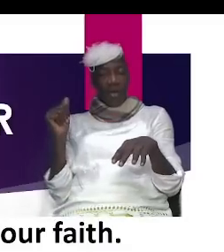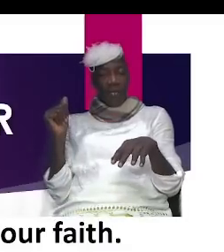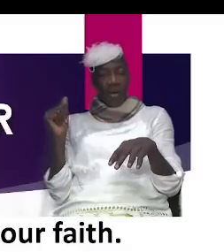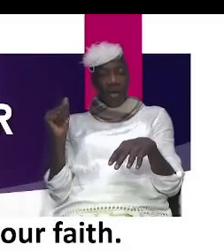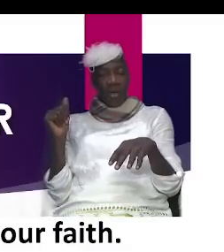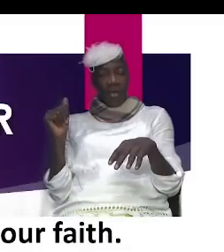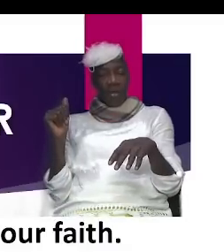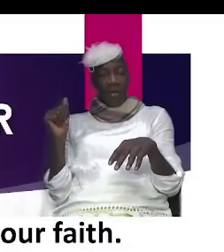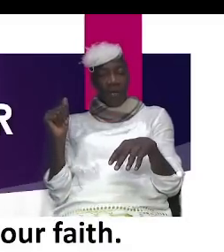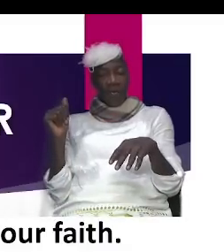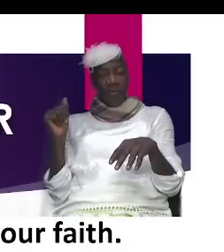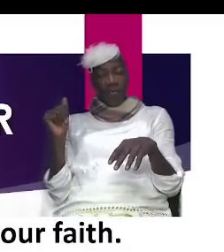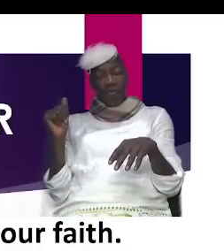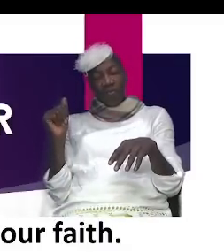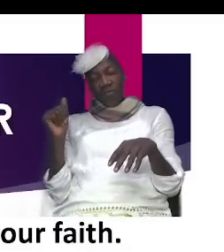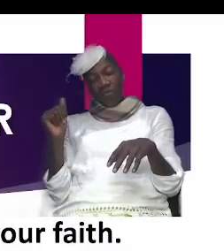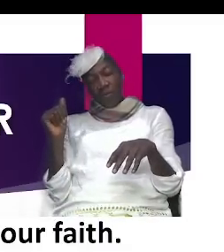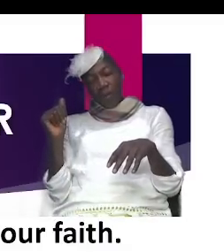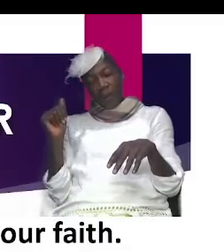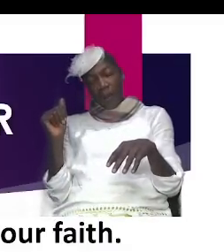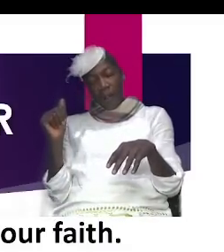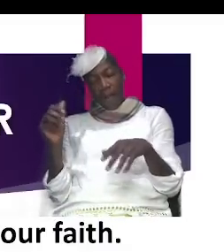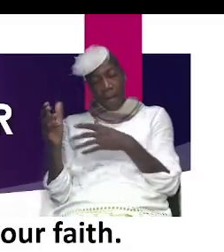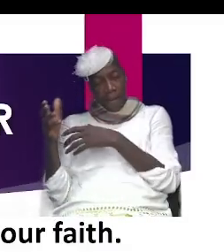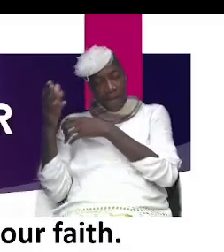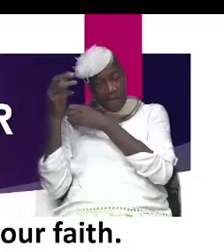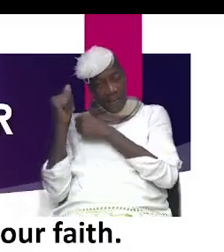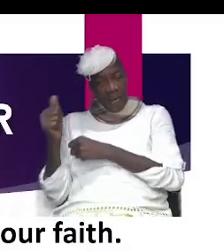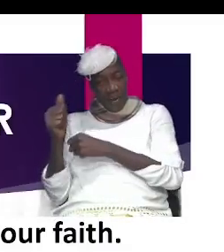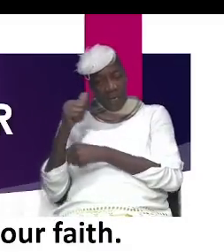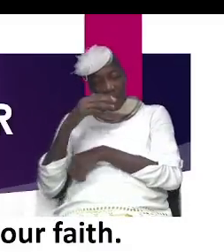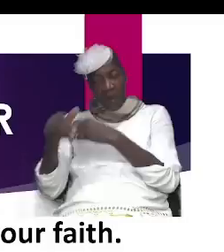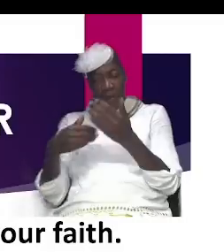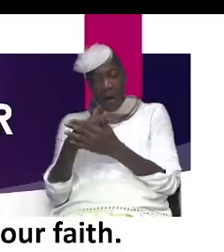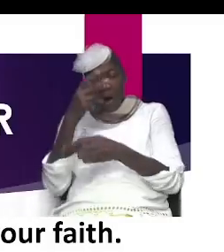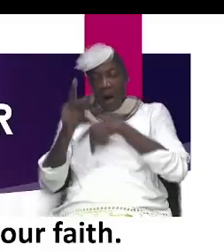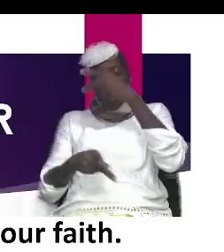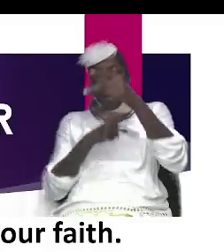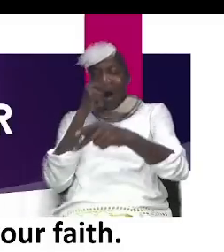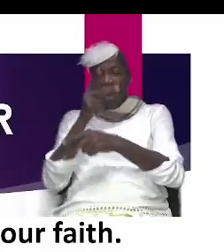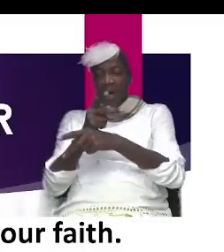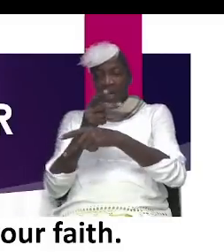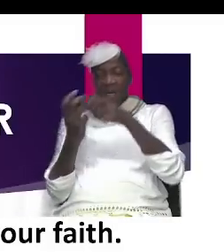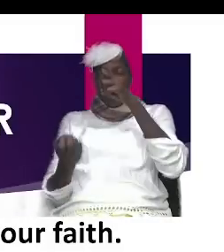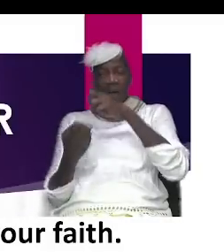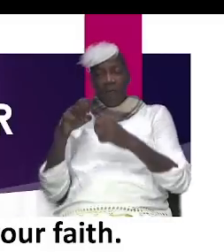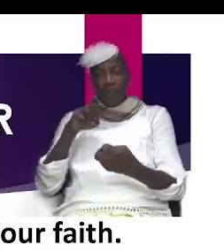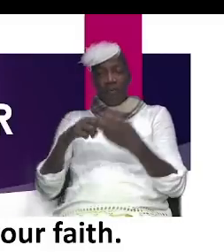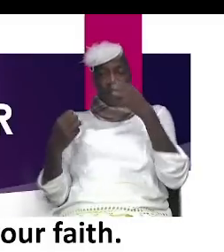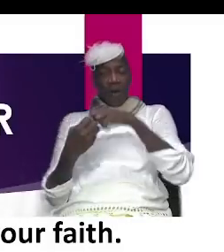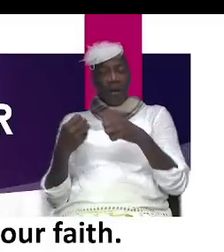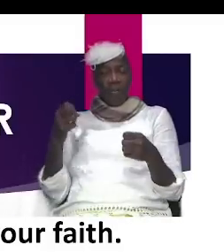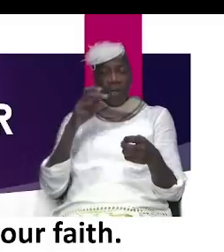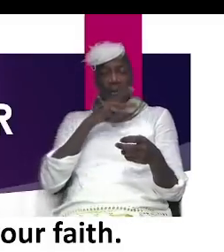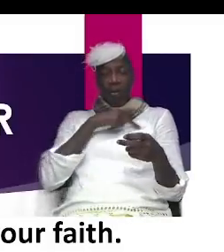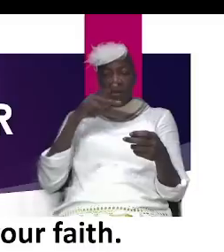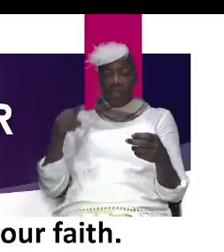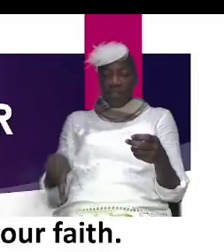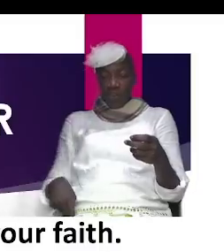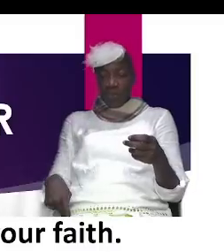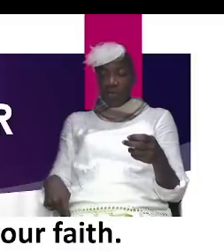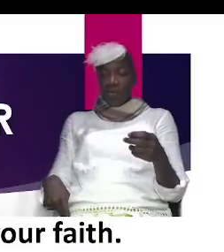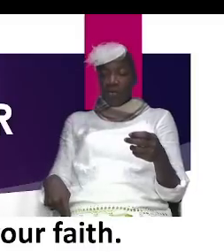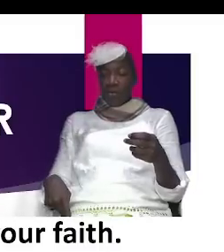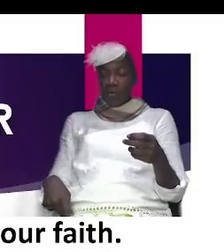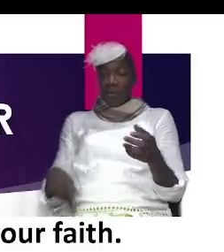to, well, accept all kind of atrocities for his name's sake. And blessed will you